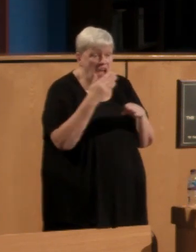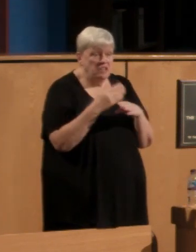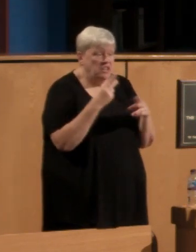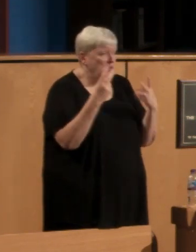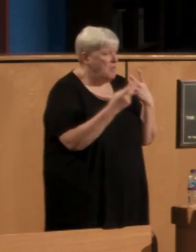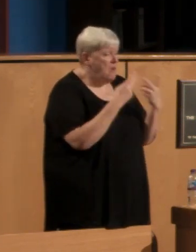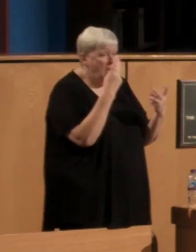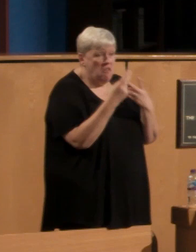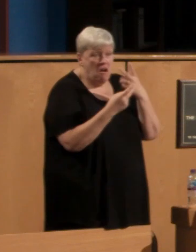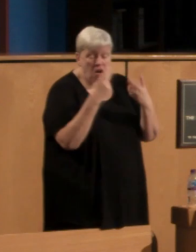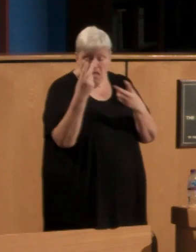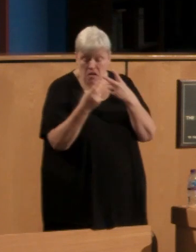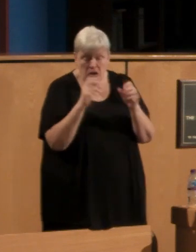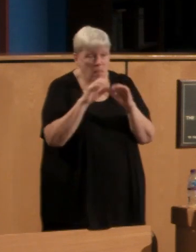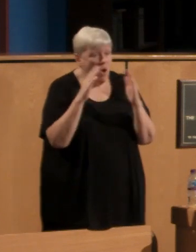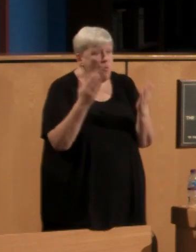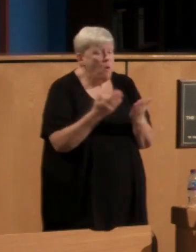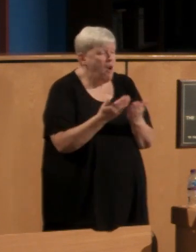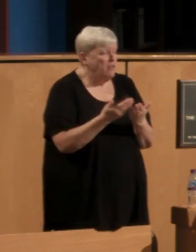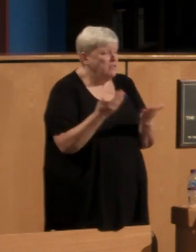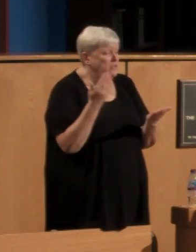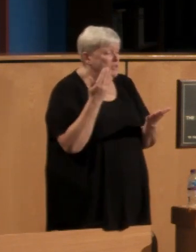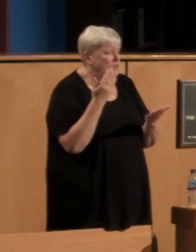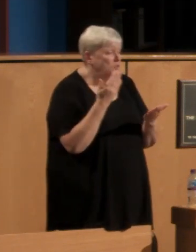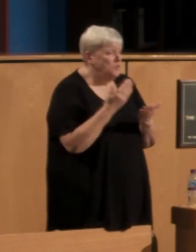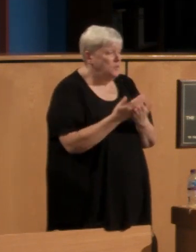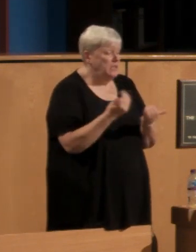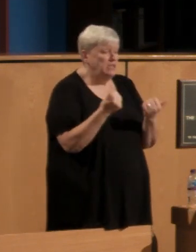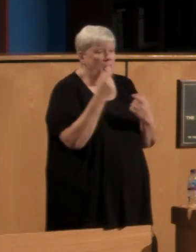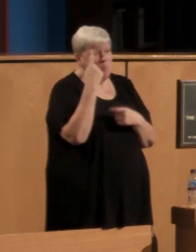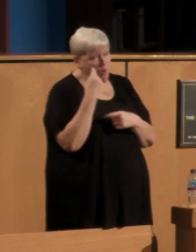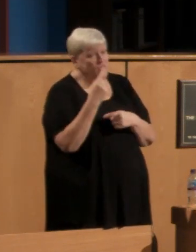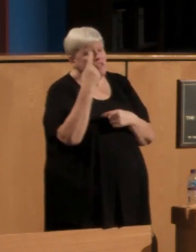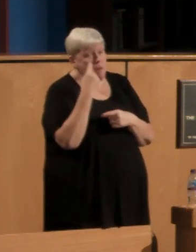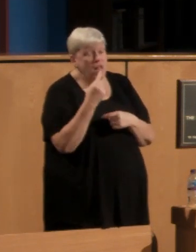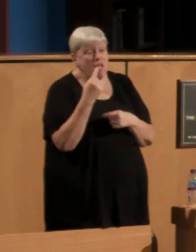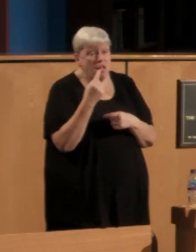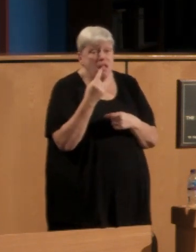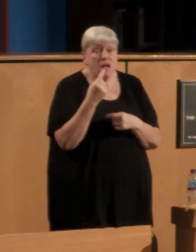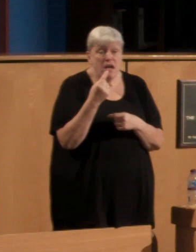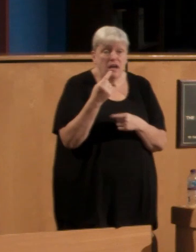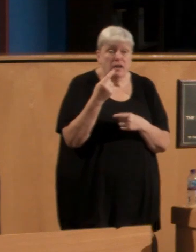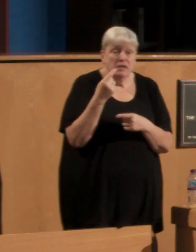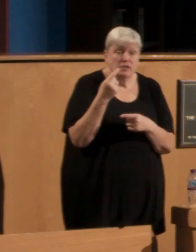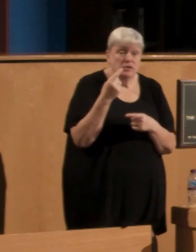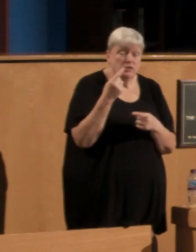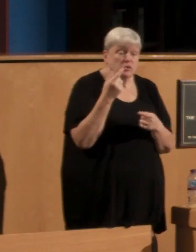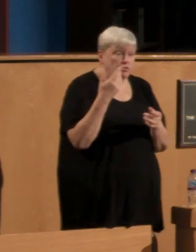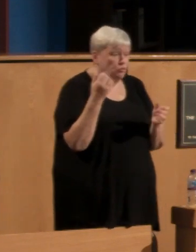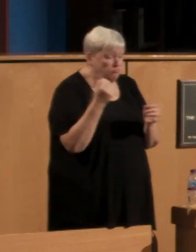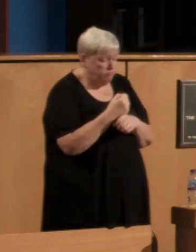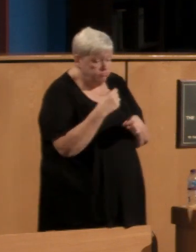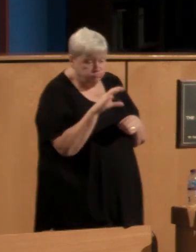instance of that trope you have encountered. And I think it is absolutely possible to take those tropes